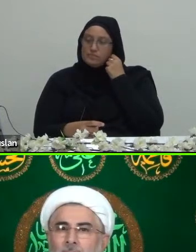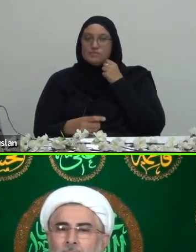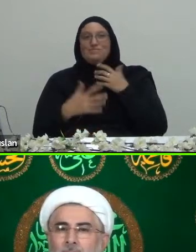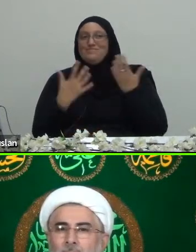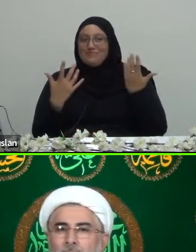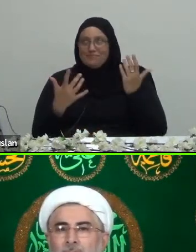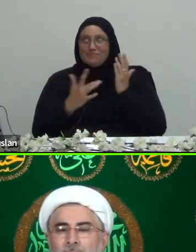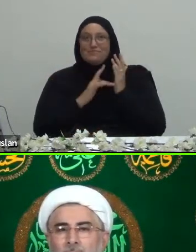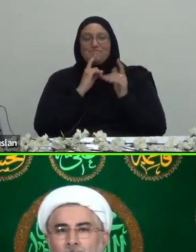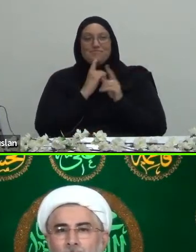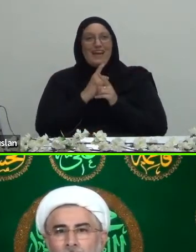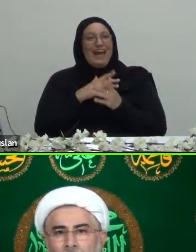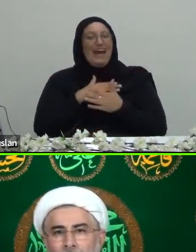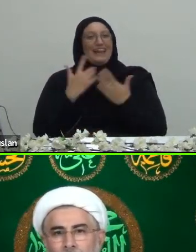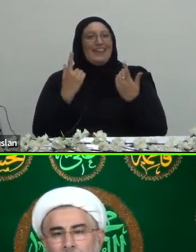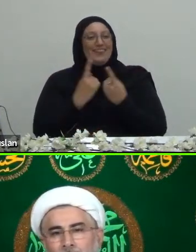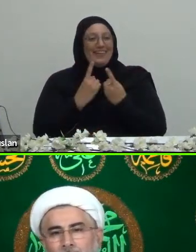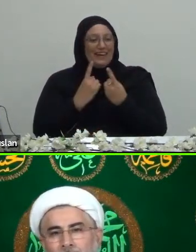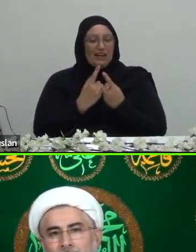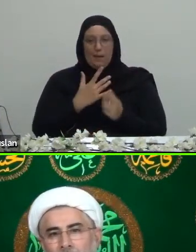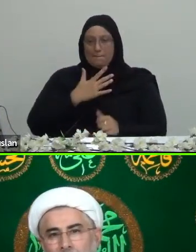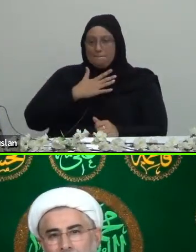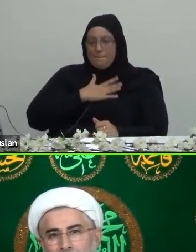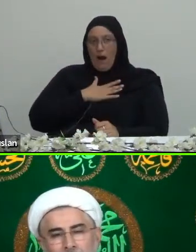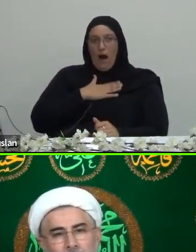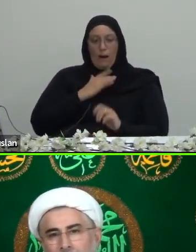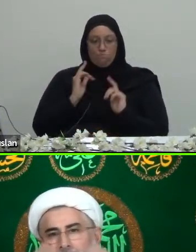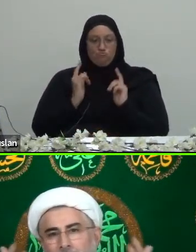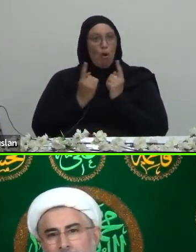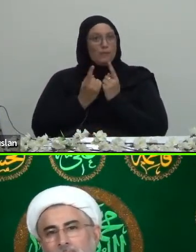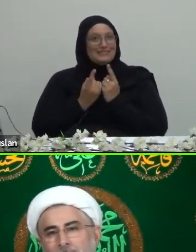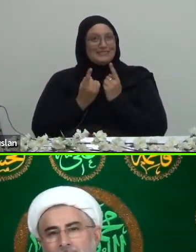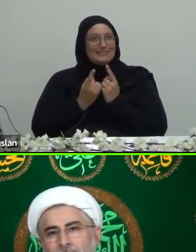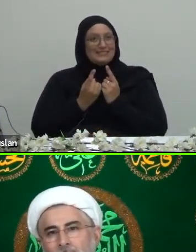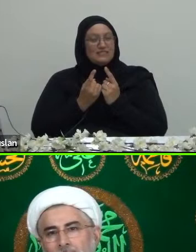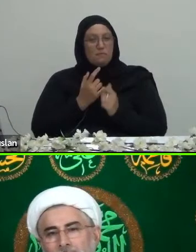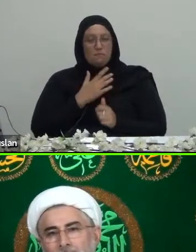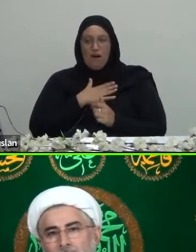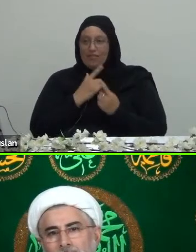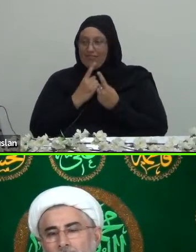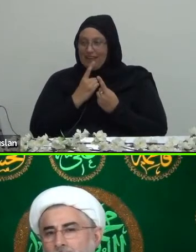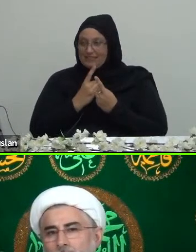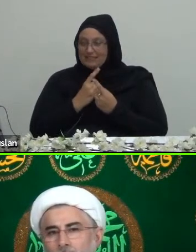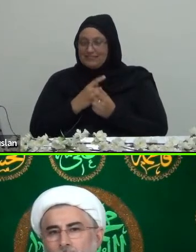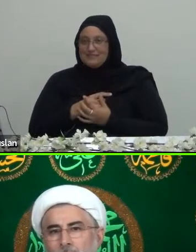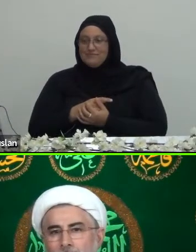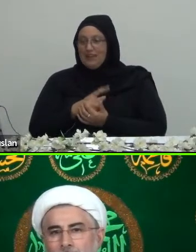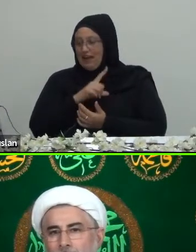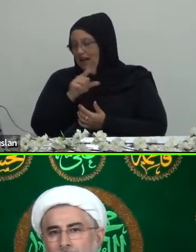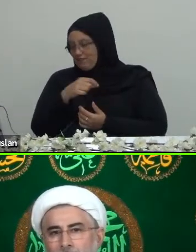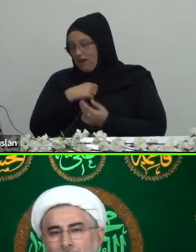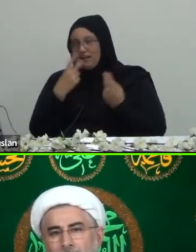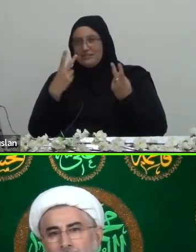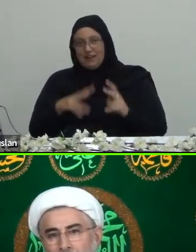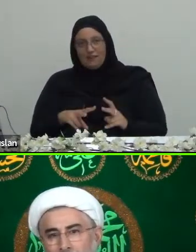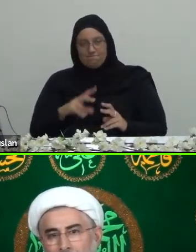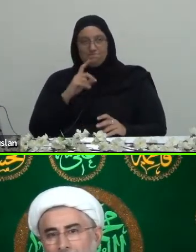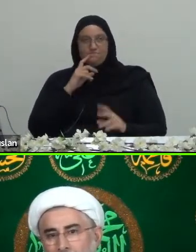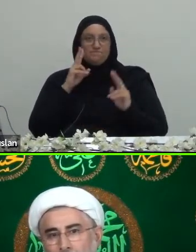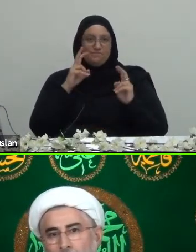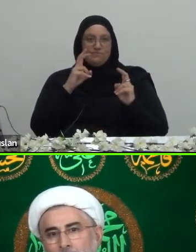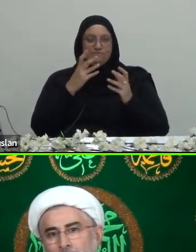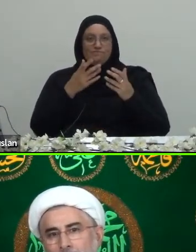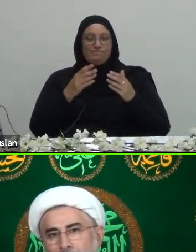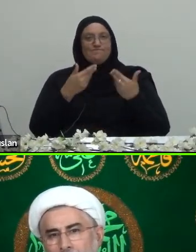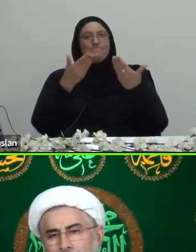that is considered my property and mine after my death will be on the table